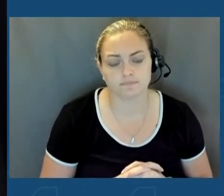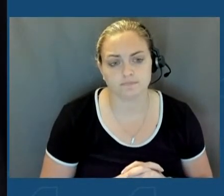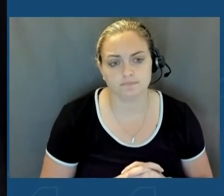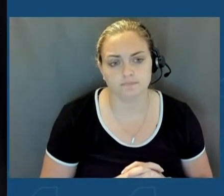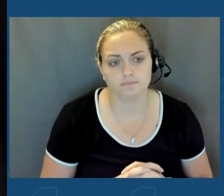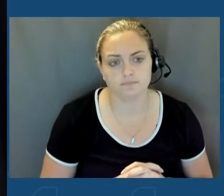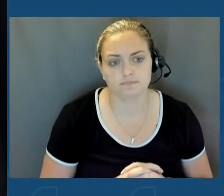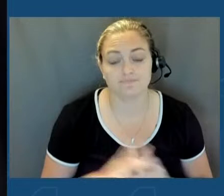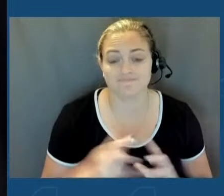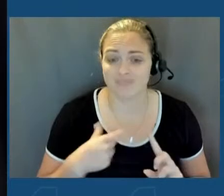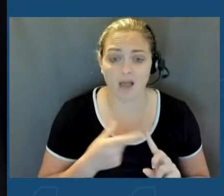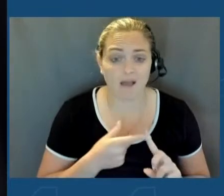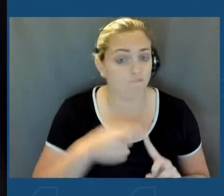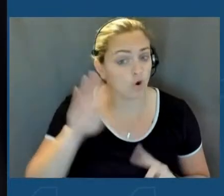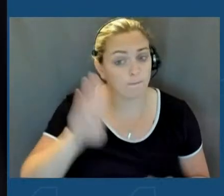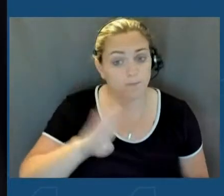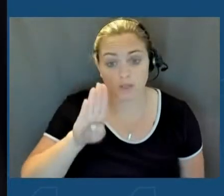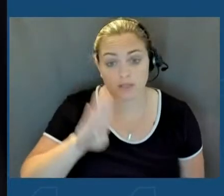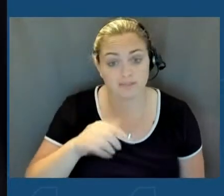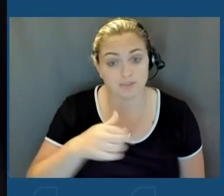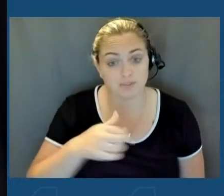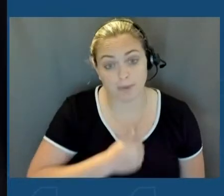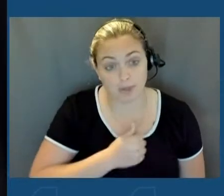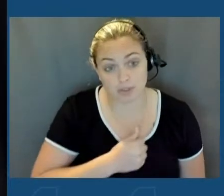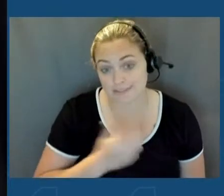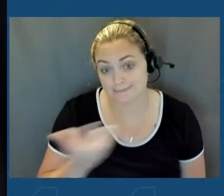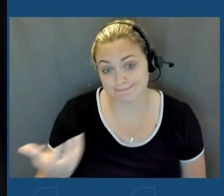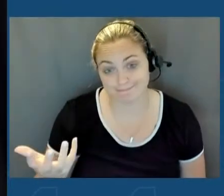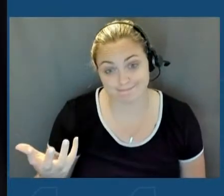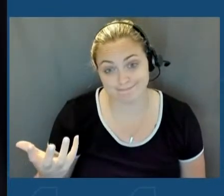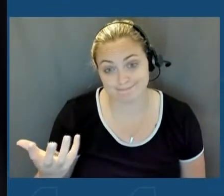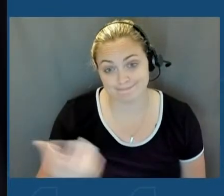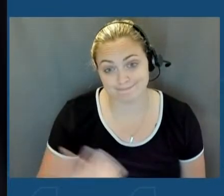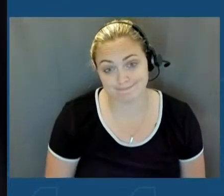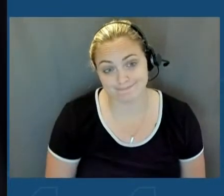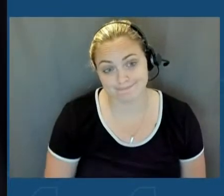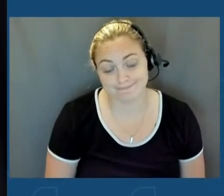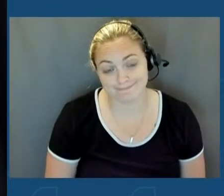I'm from Brooklyn. I apologize.